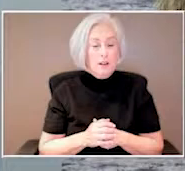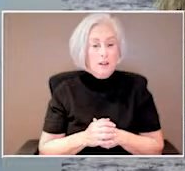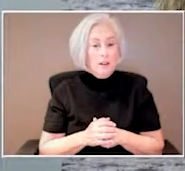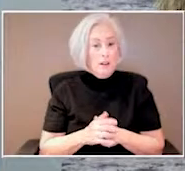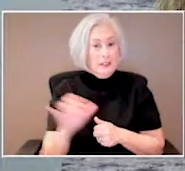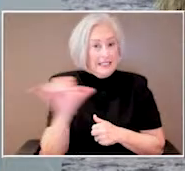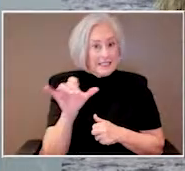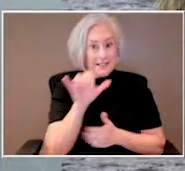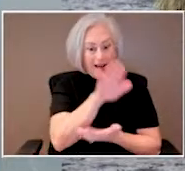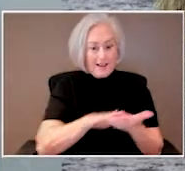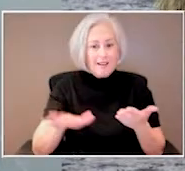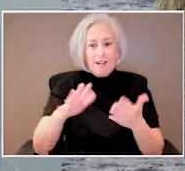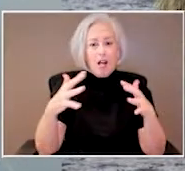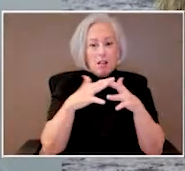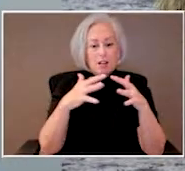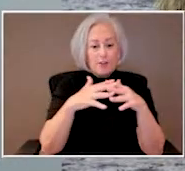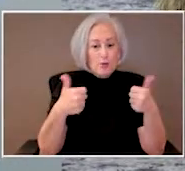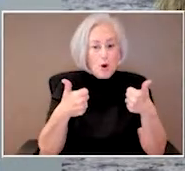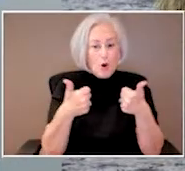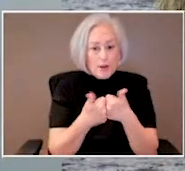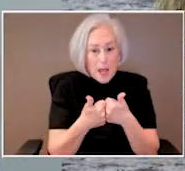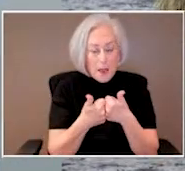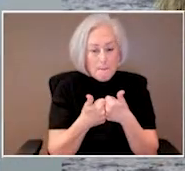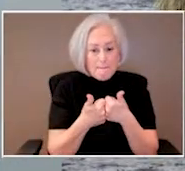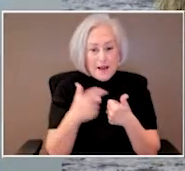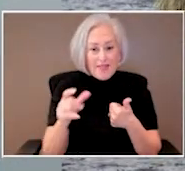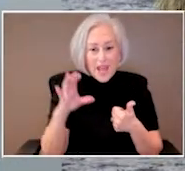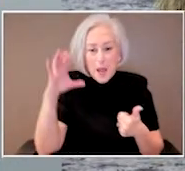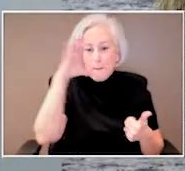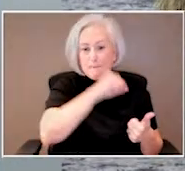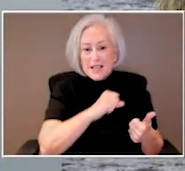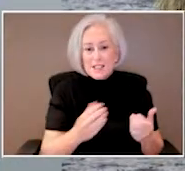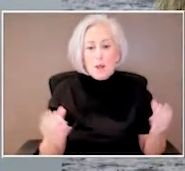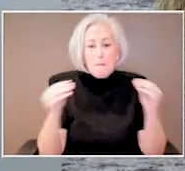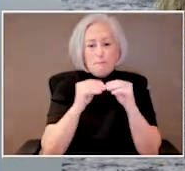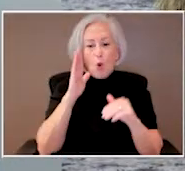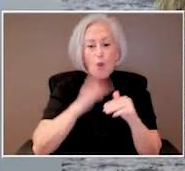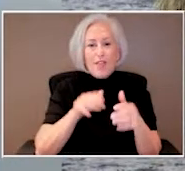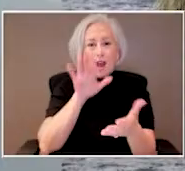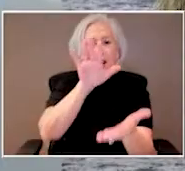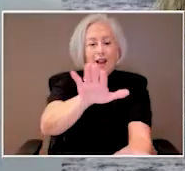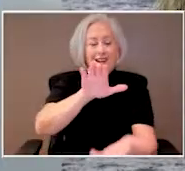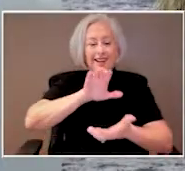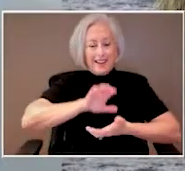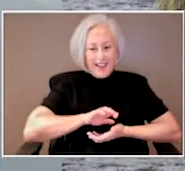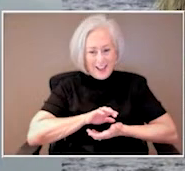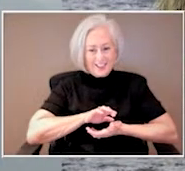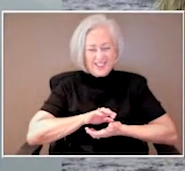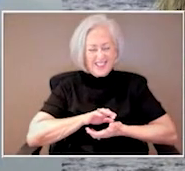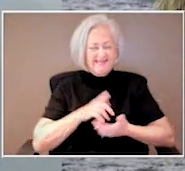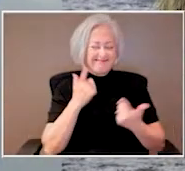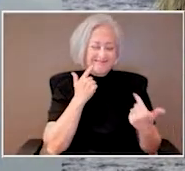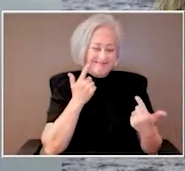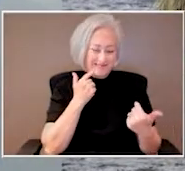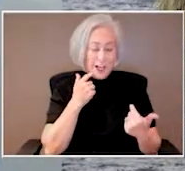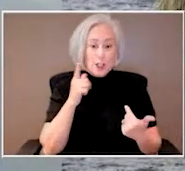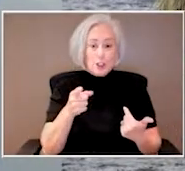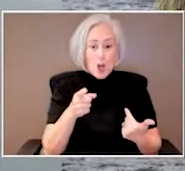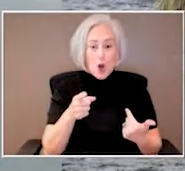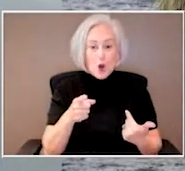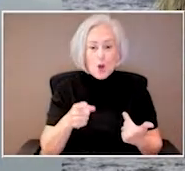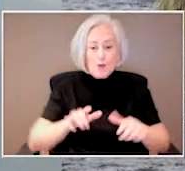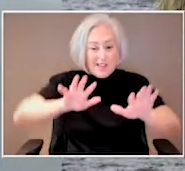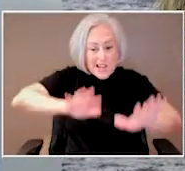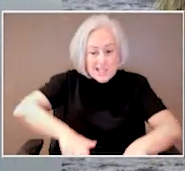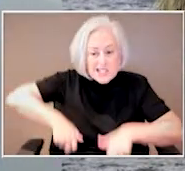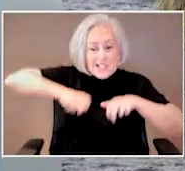game, because they miss more than they catch. And so you're cheering on as they come storming down the creek